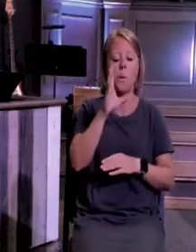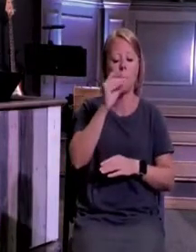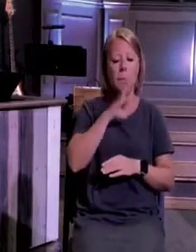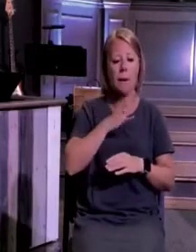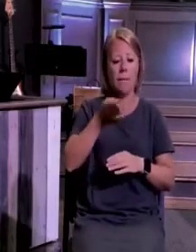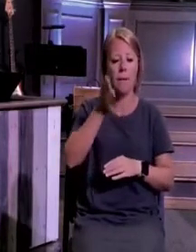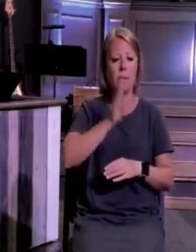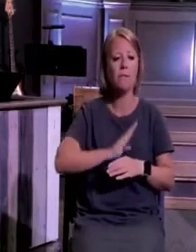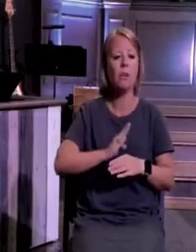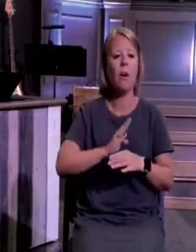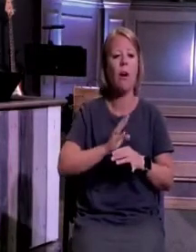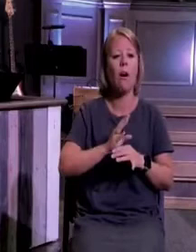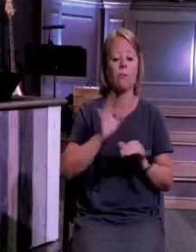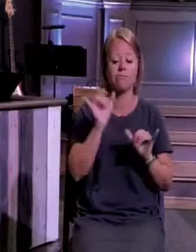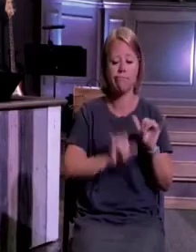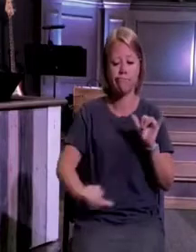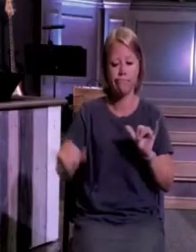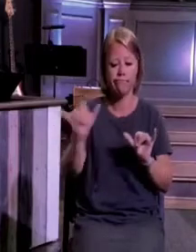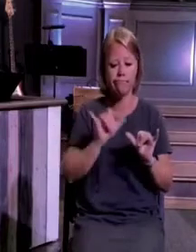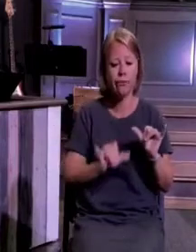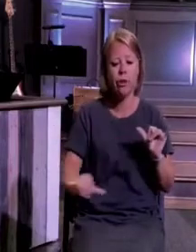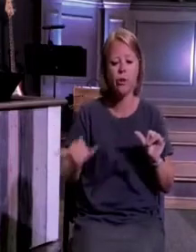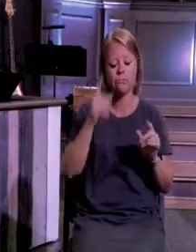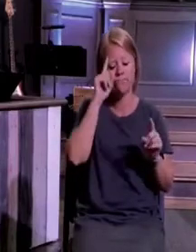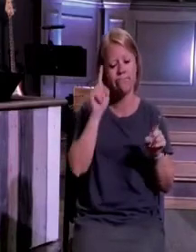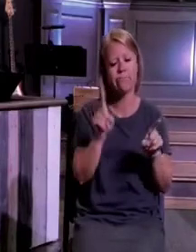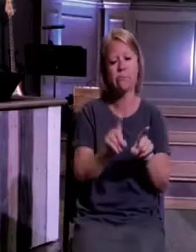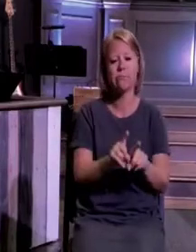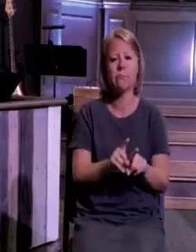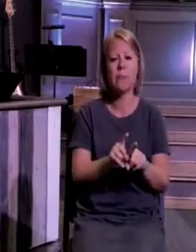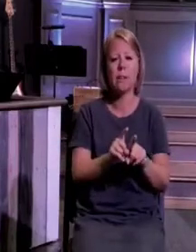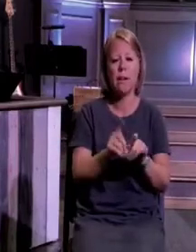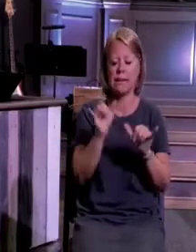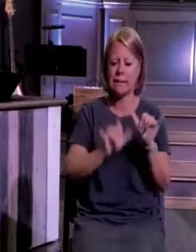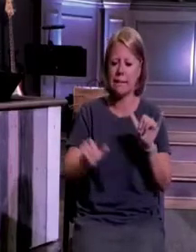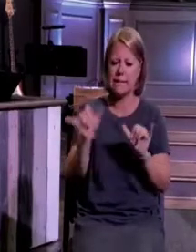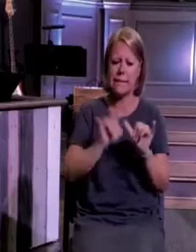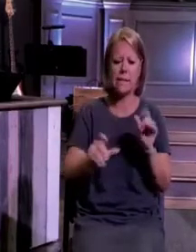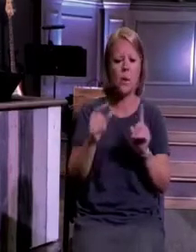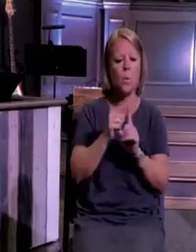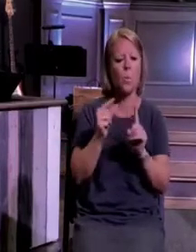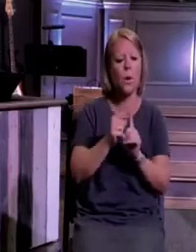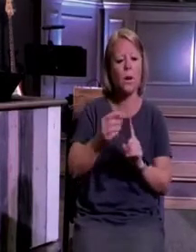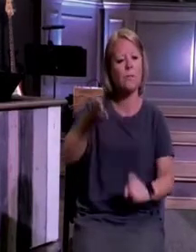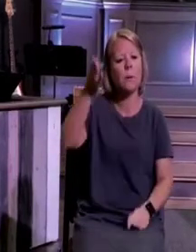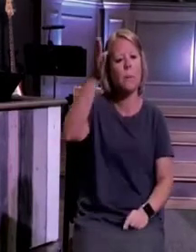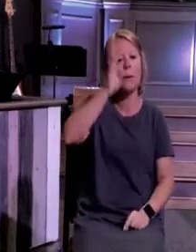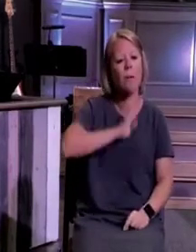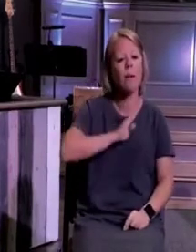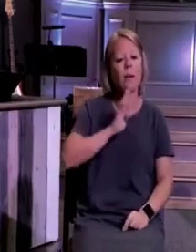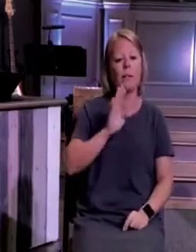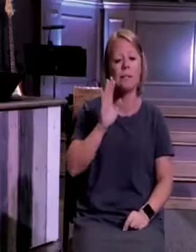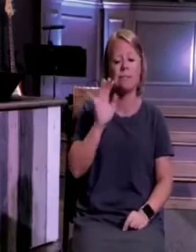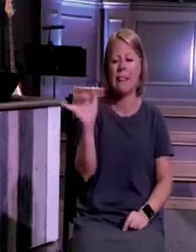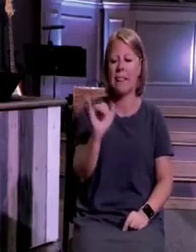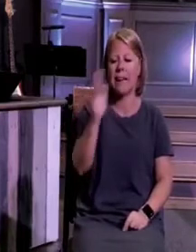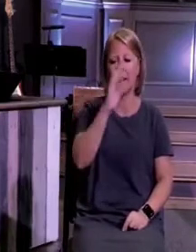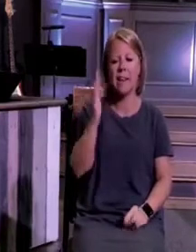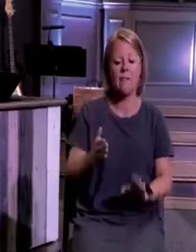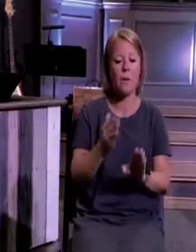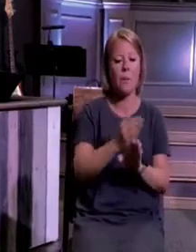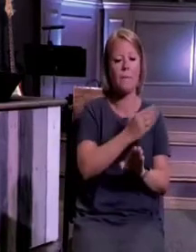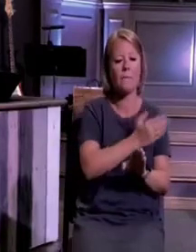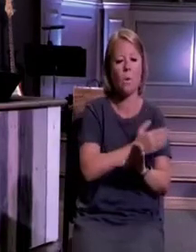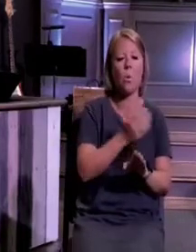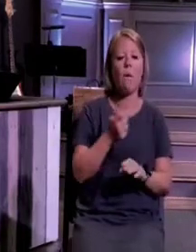same page. Men of God are getting a consistent word from God like never before. And I